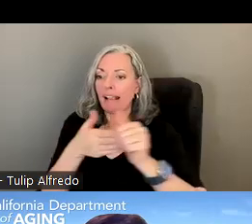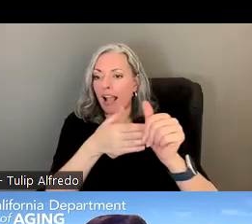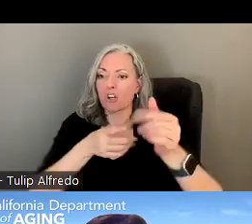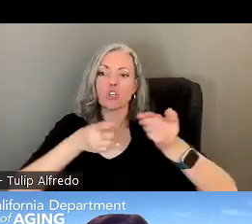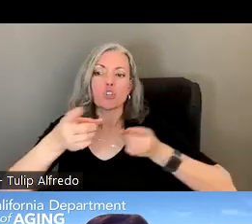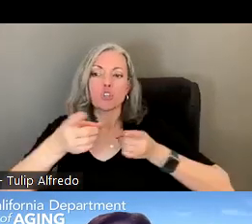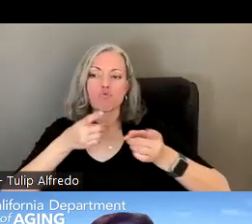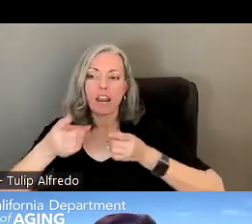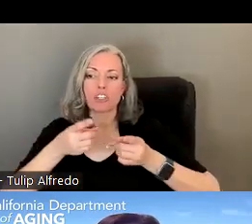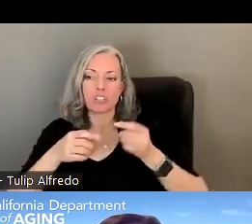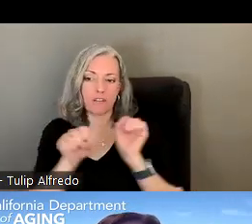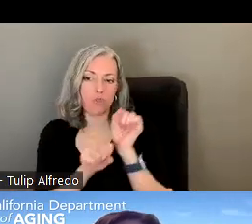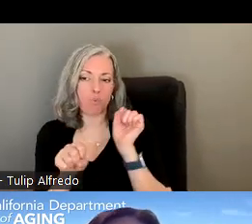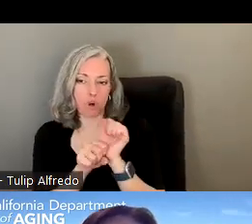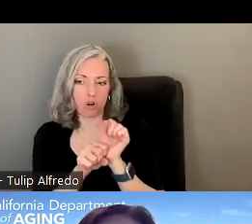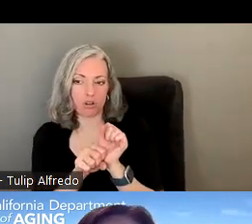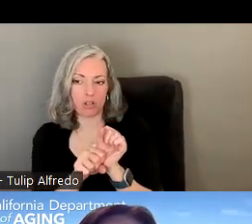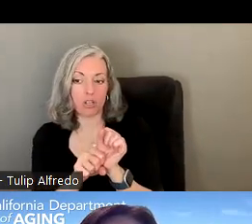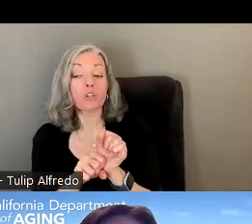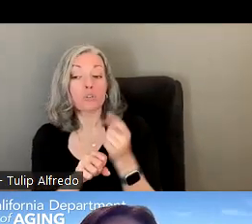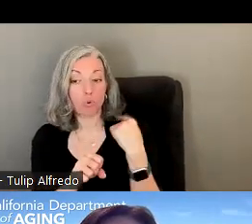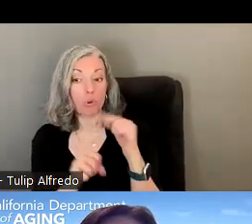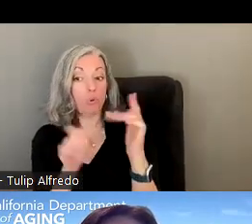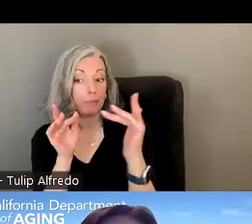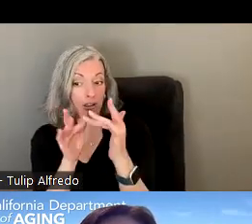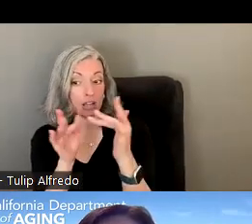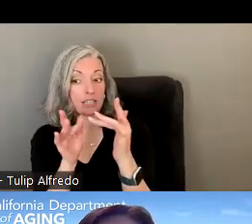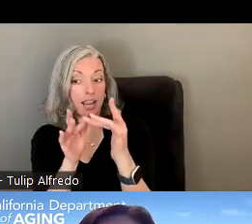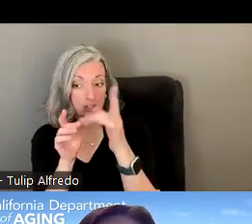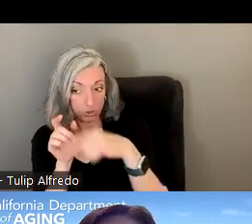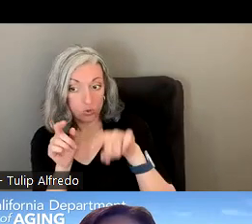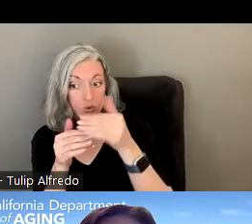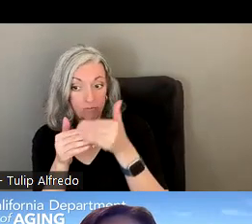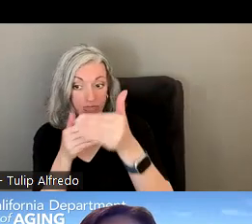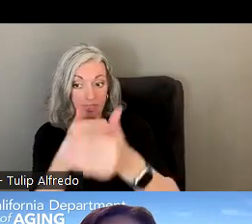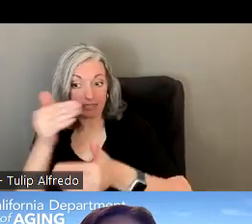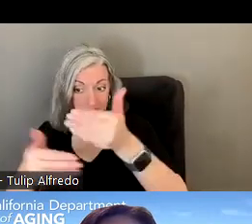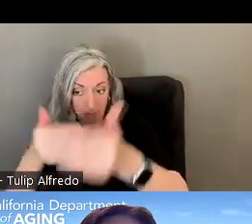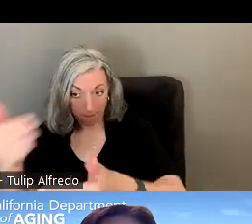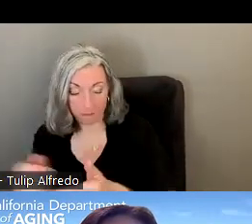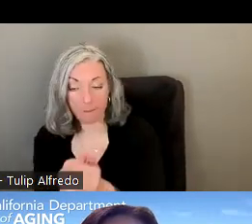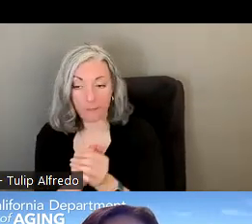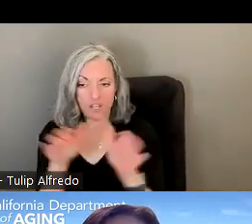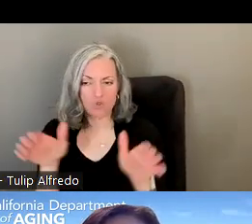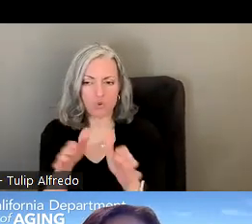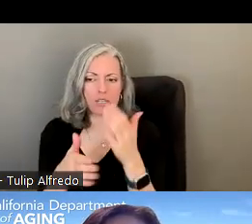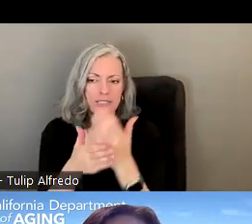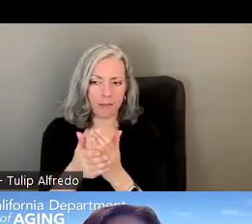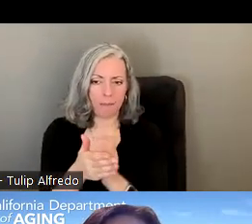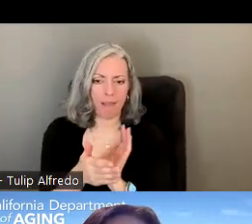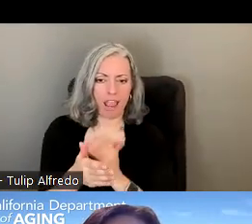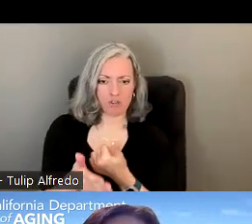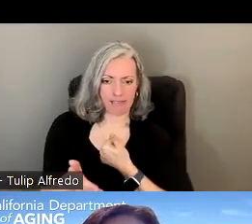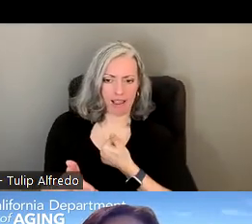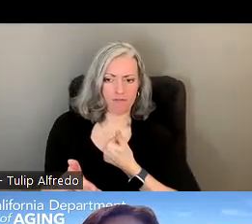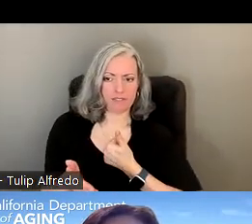that work. So we'll be, as Marina said, in touch with next steps, and we'll be doing some of our own kind